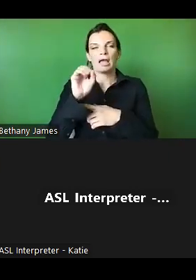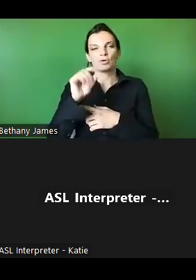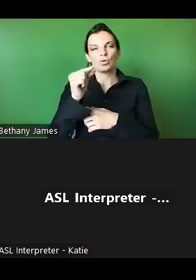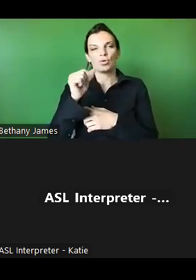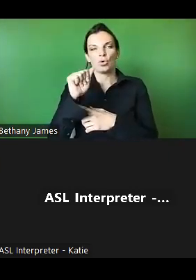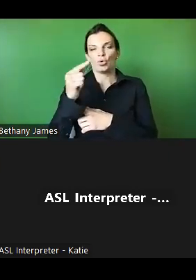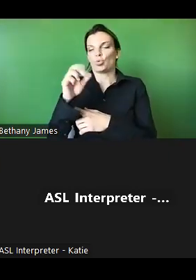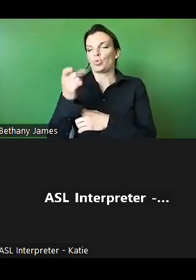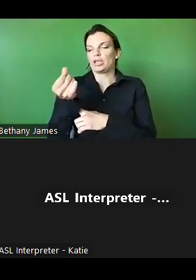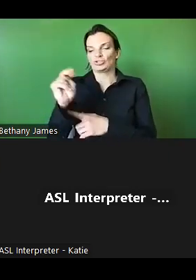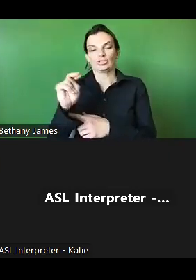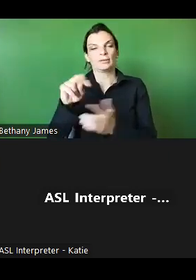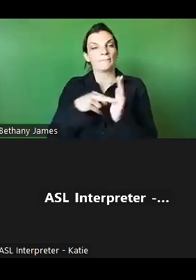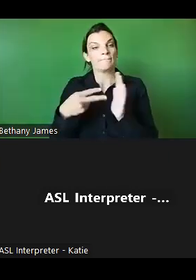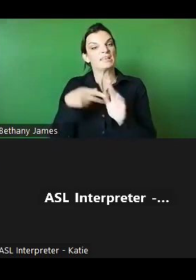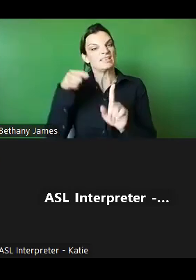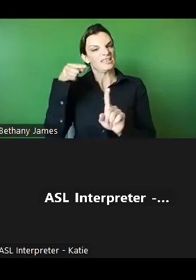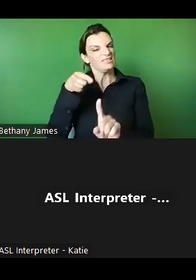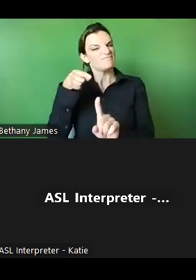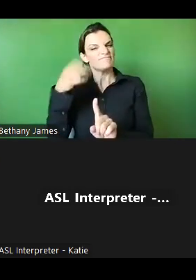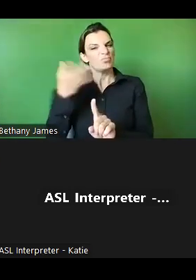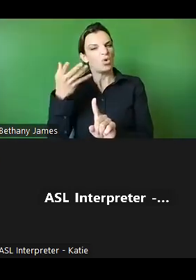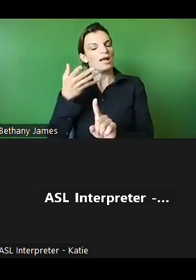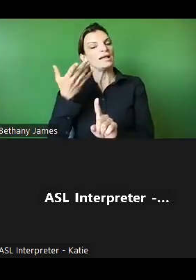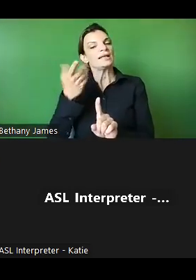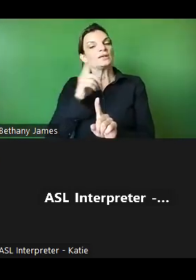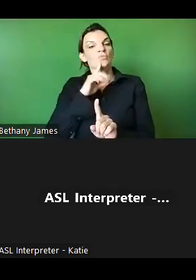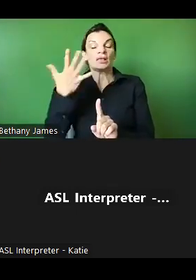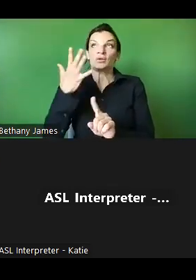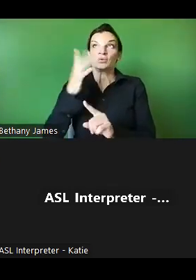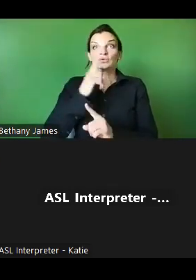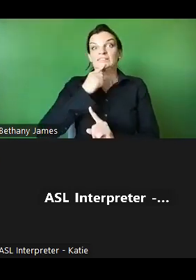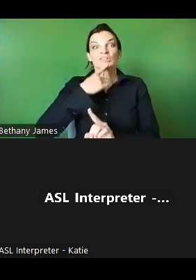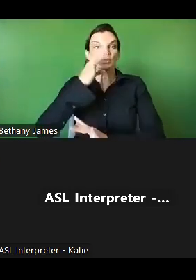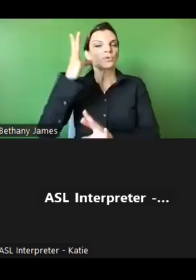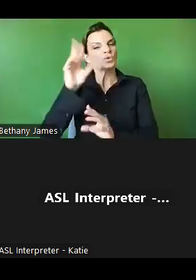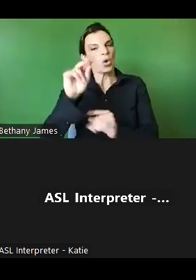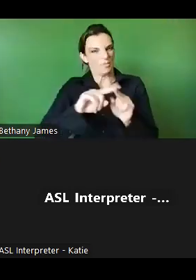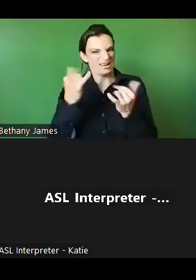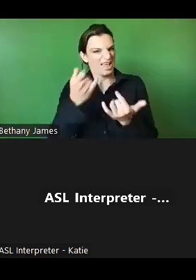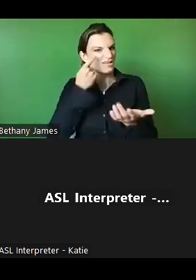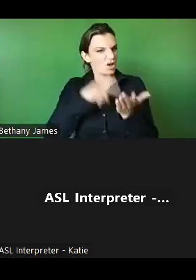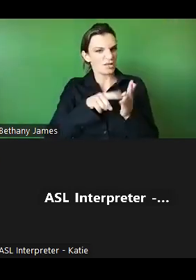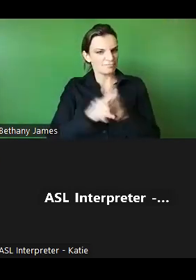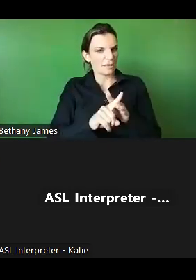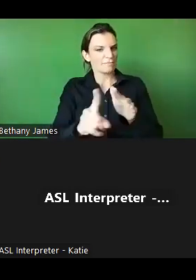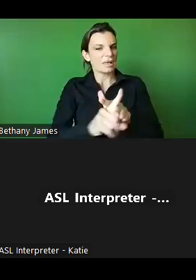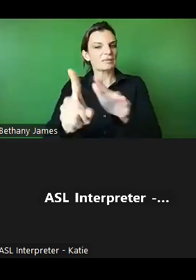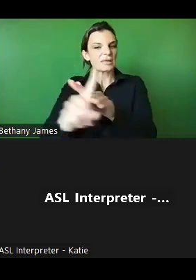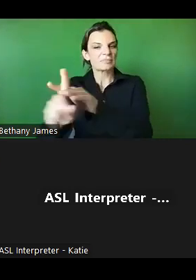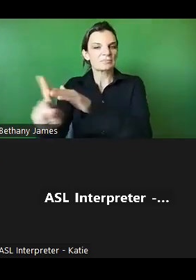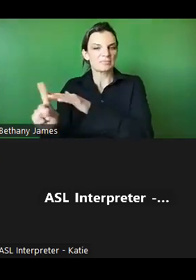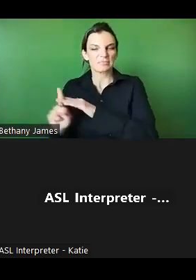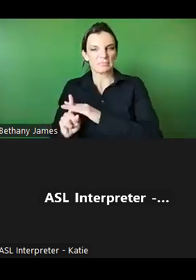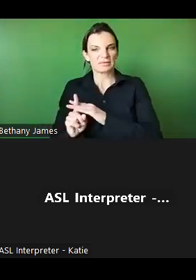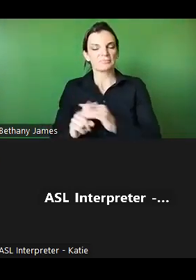just mentioned, but it's certainly more pervasive right now. And we've all heard that term, and please know that